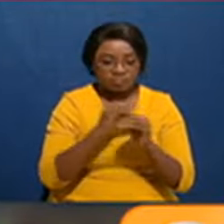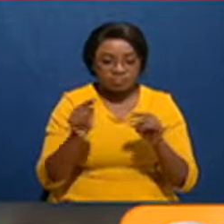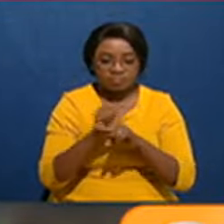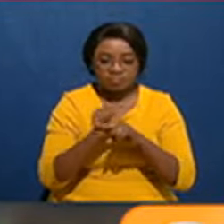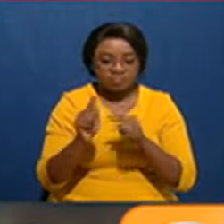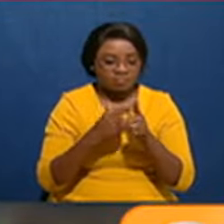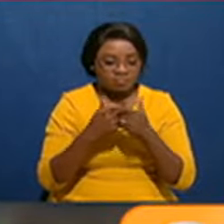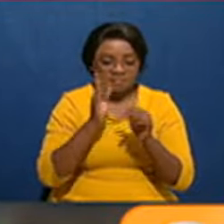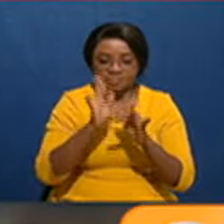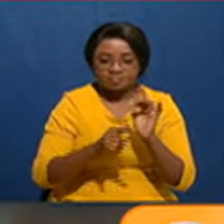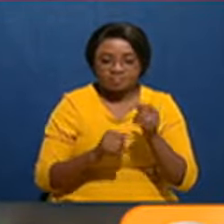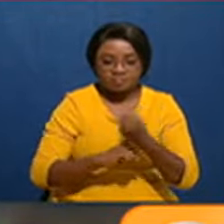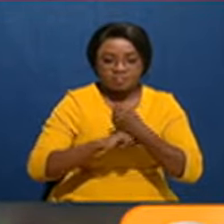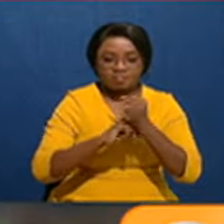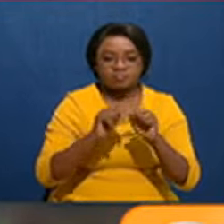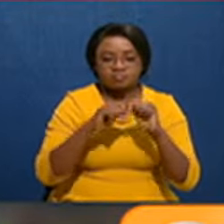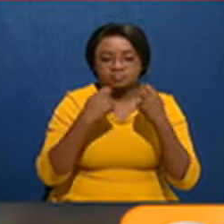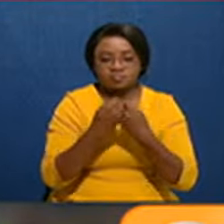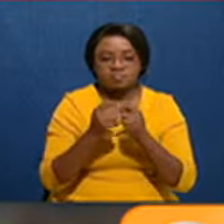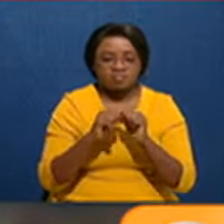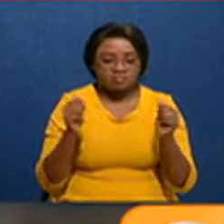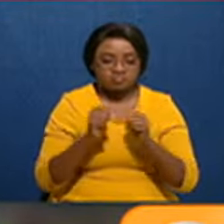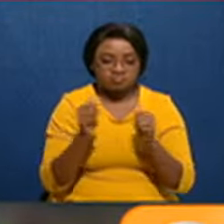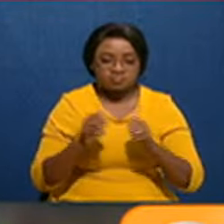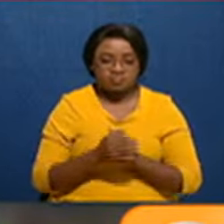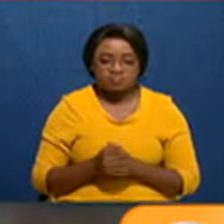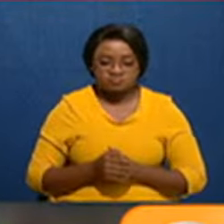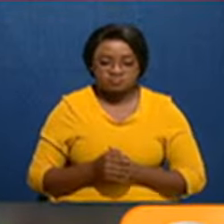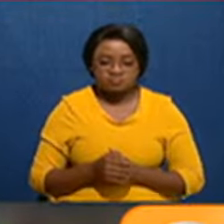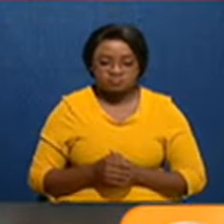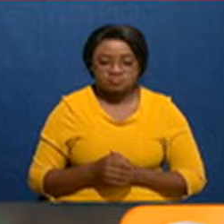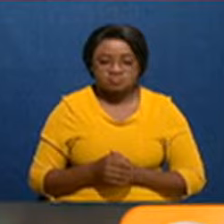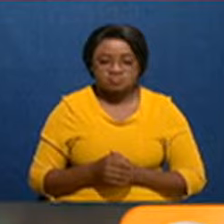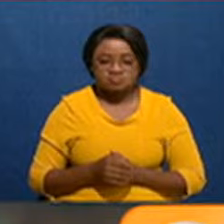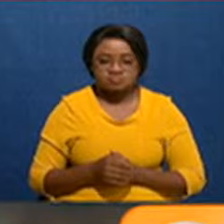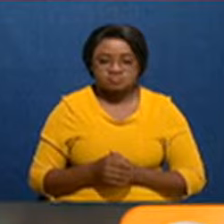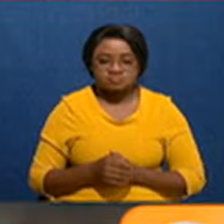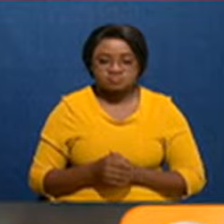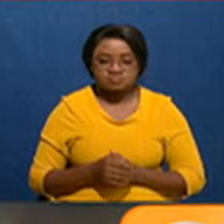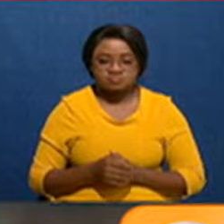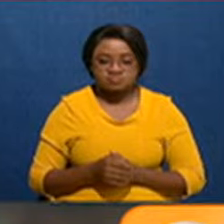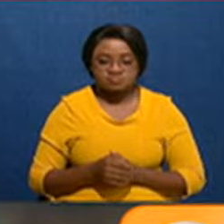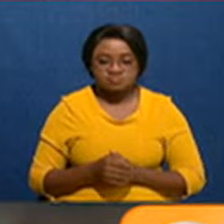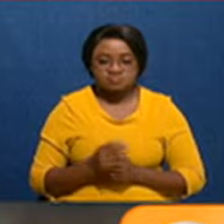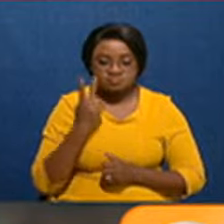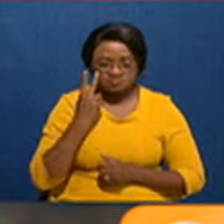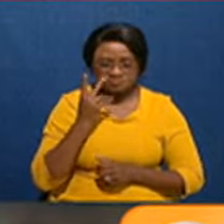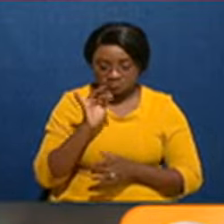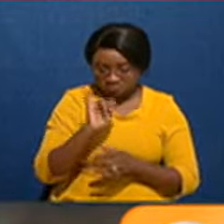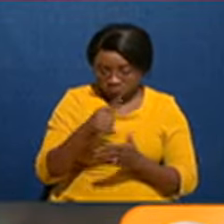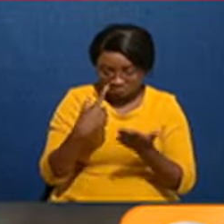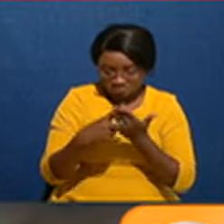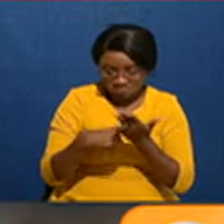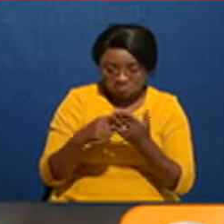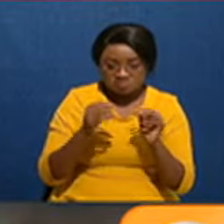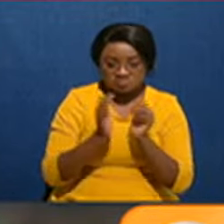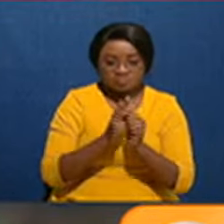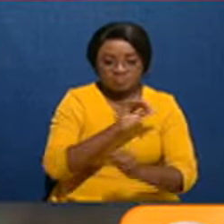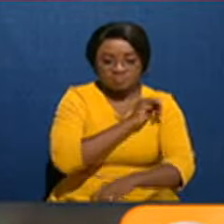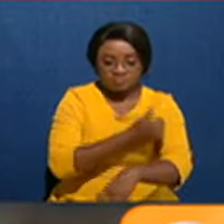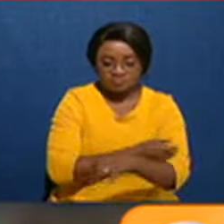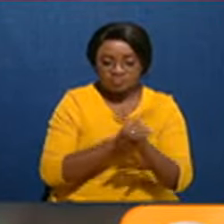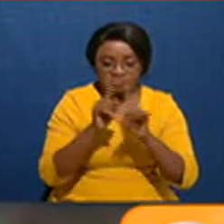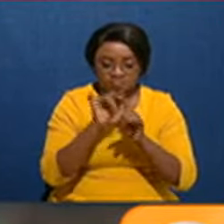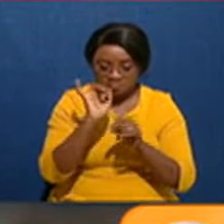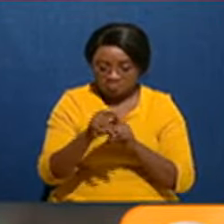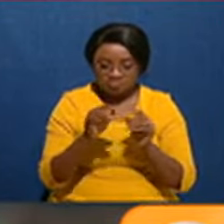cannot support the teams on top. Mm. So that kind of discussion with the authorities, that kind of collaboration, and emphasizing the weaknesses that